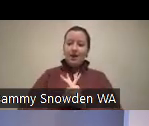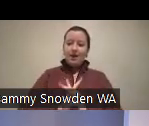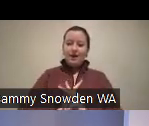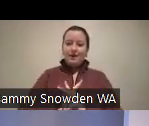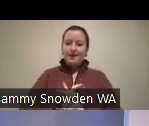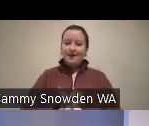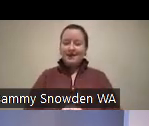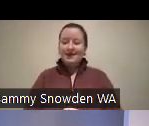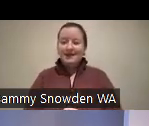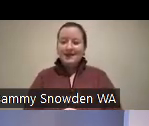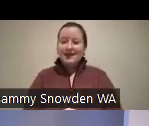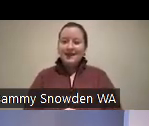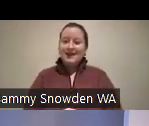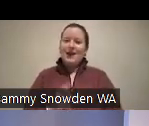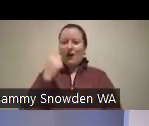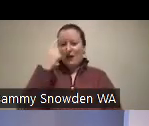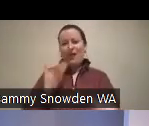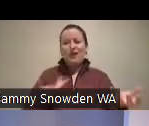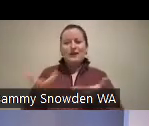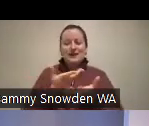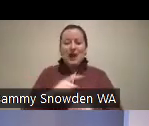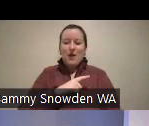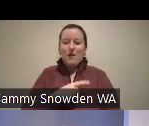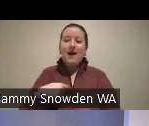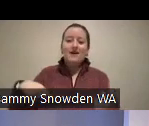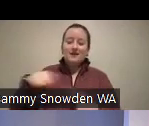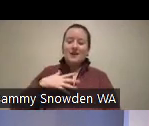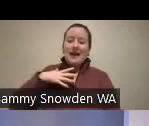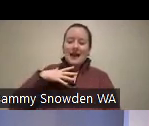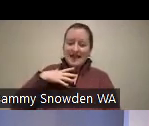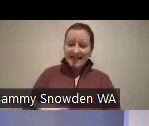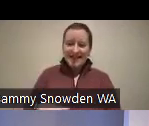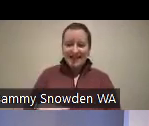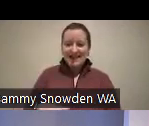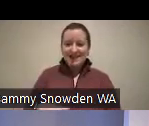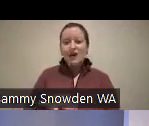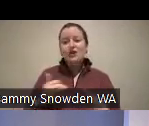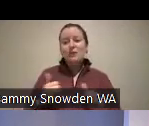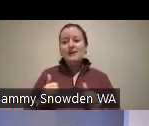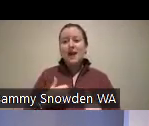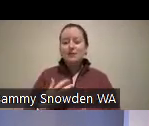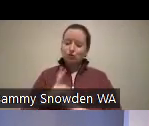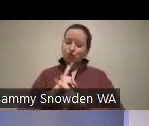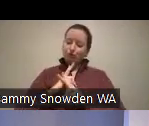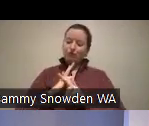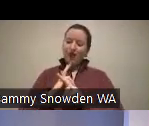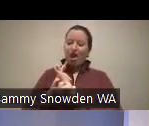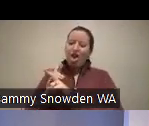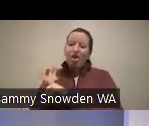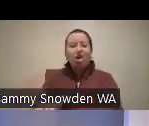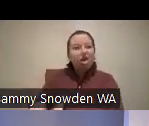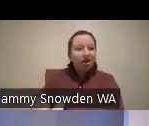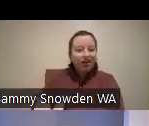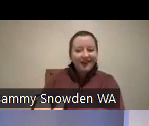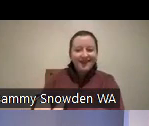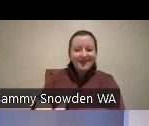to incorporate into my routine a little bit more. I was getting really good with this, but I've been a bit lax recently. And I just think it's a